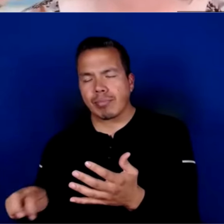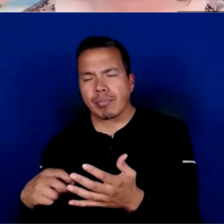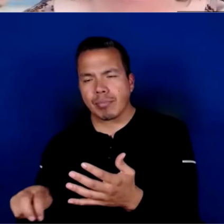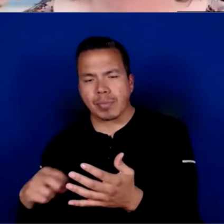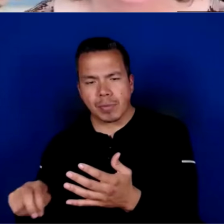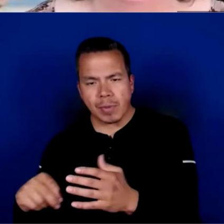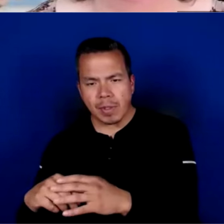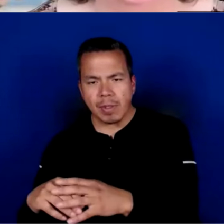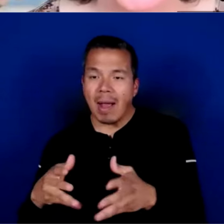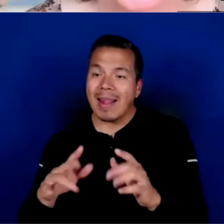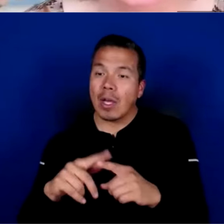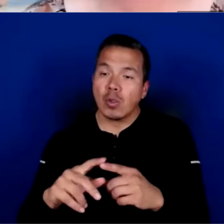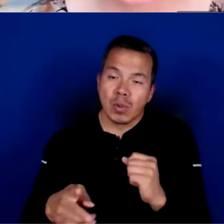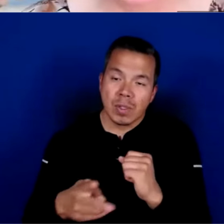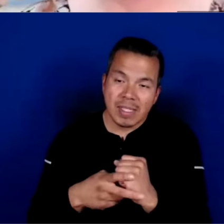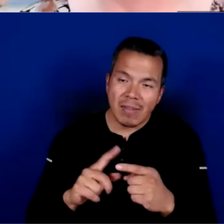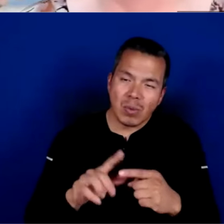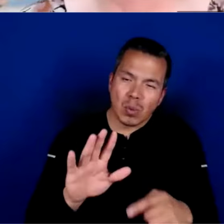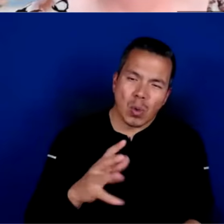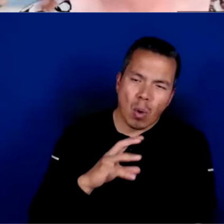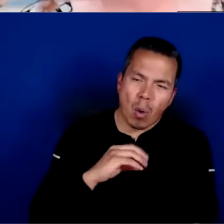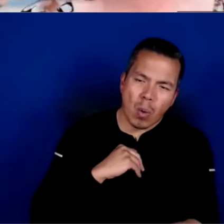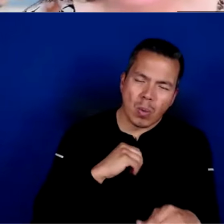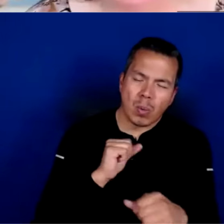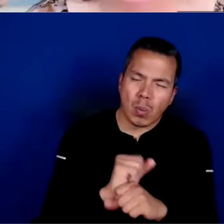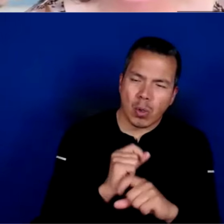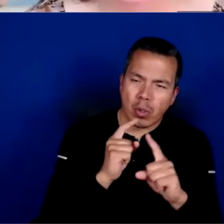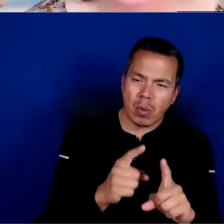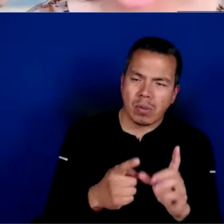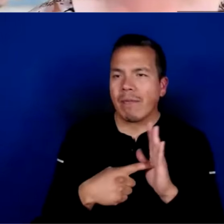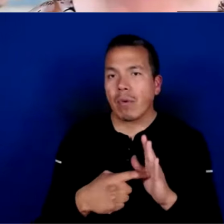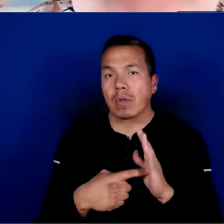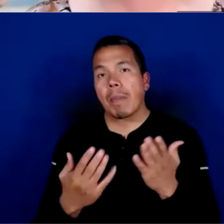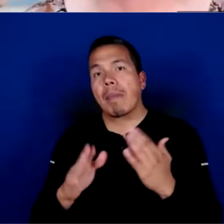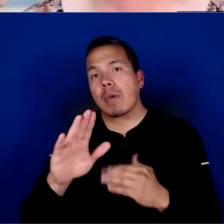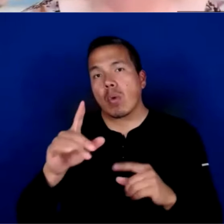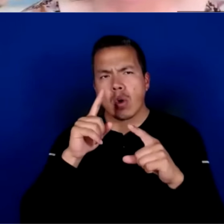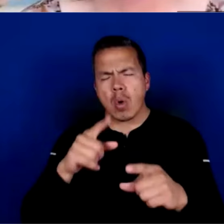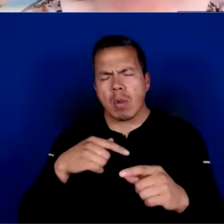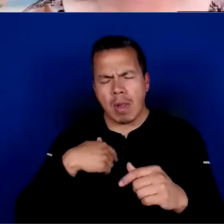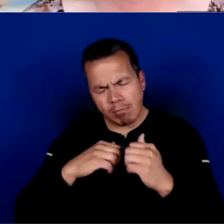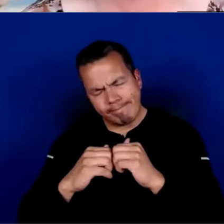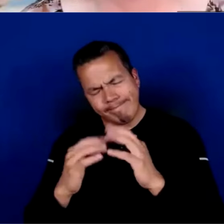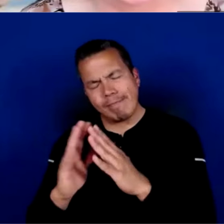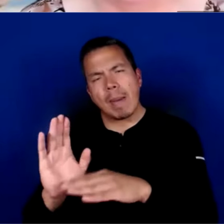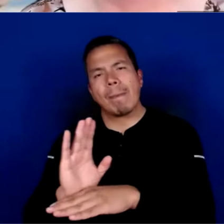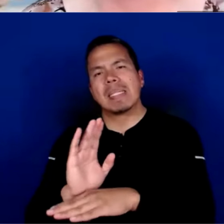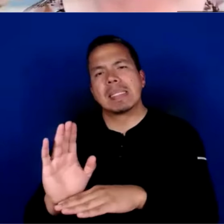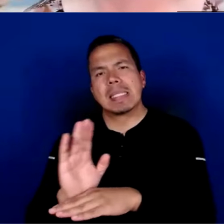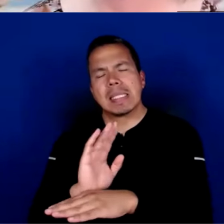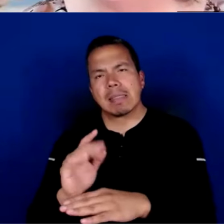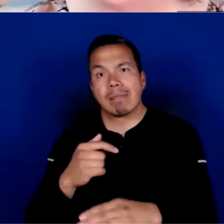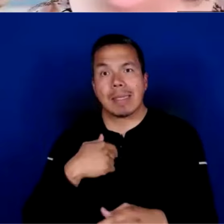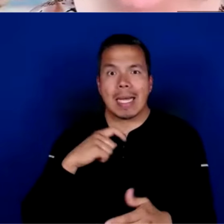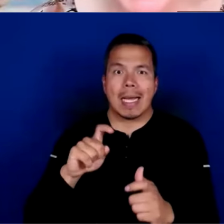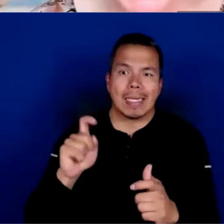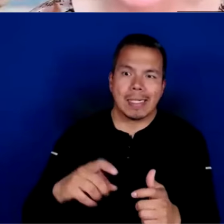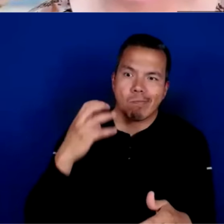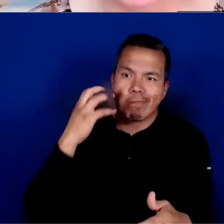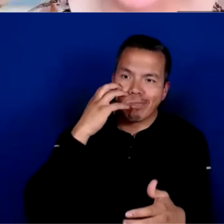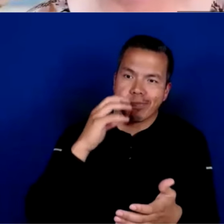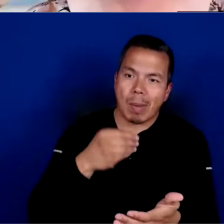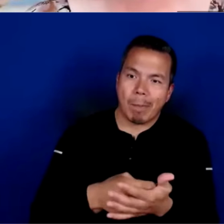it lets you save towards your own work goal. Maybe your goal is to start a business and you've got some upfront costs. You could